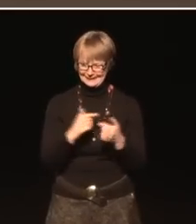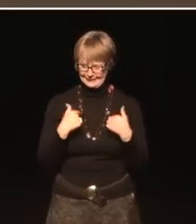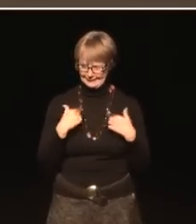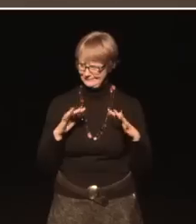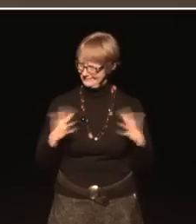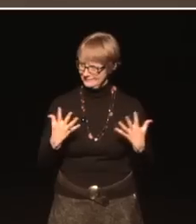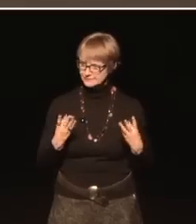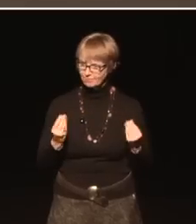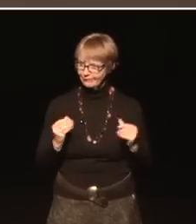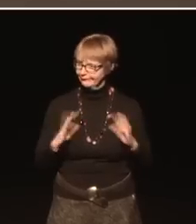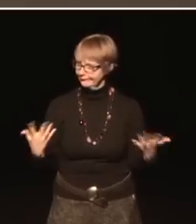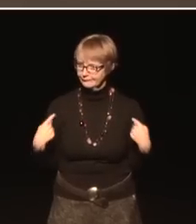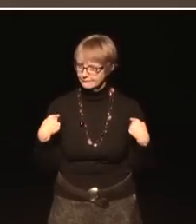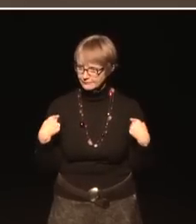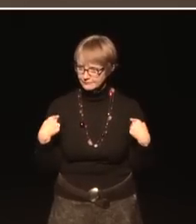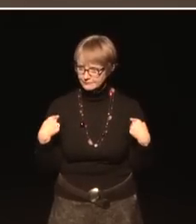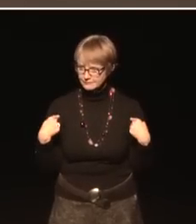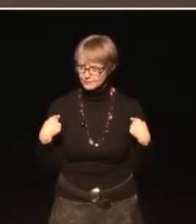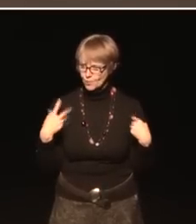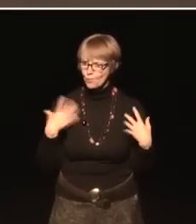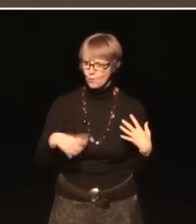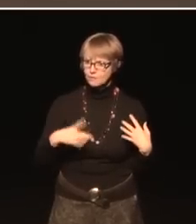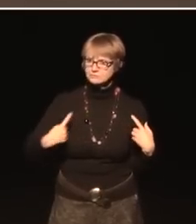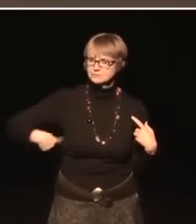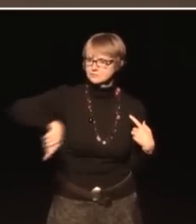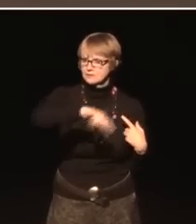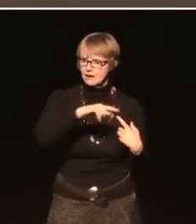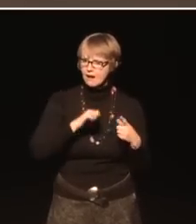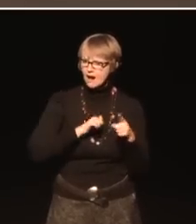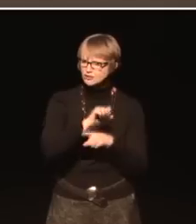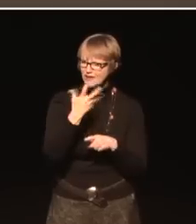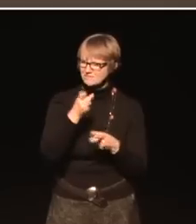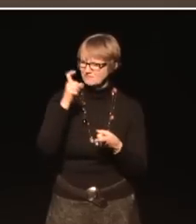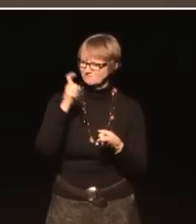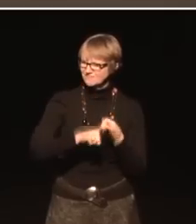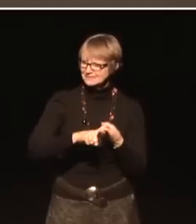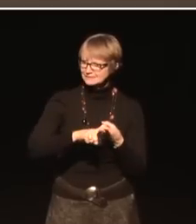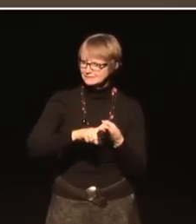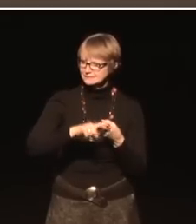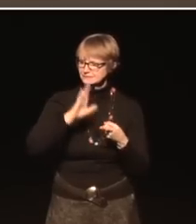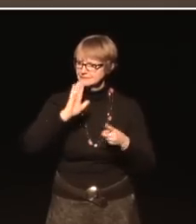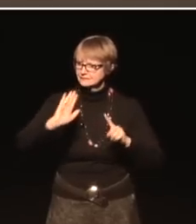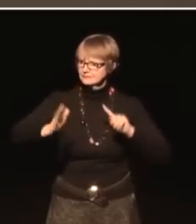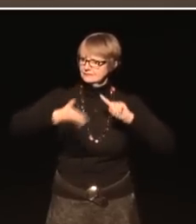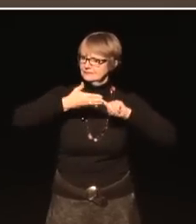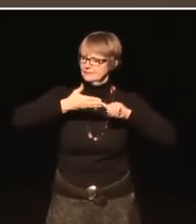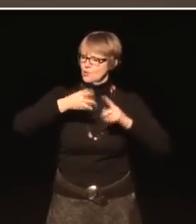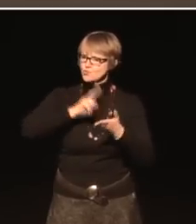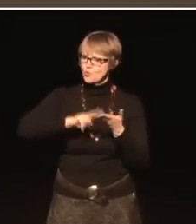it can positively shift culturally fixed, cultural sort of